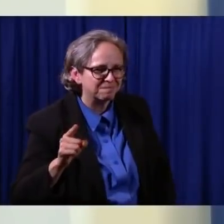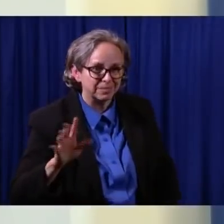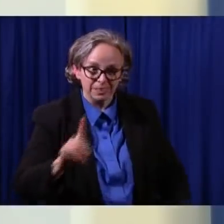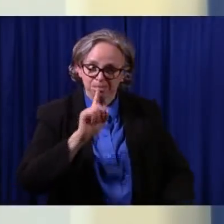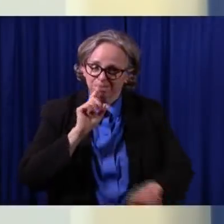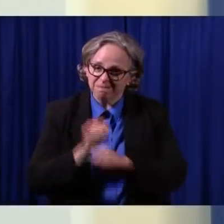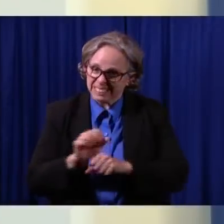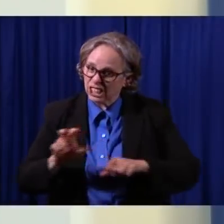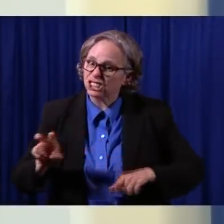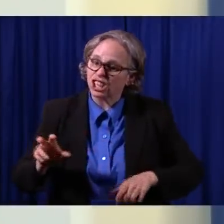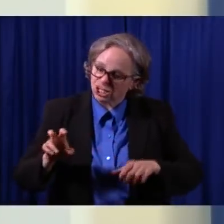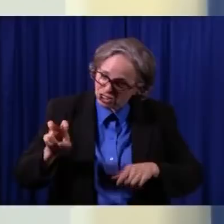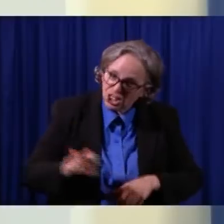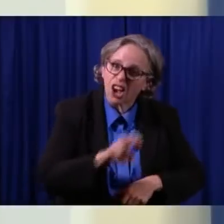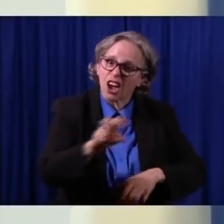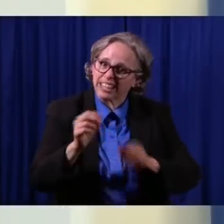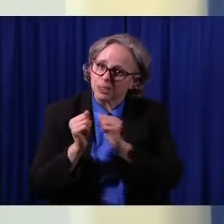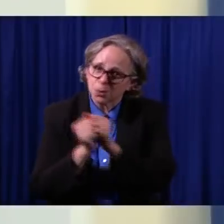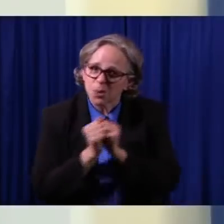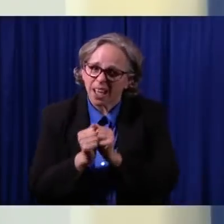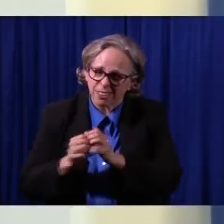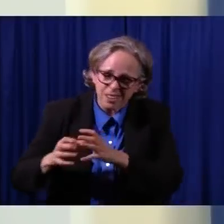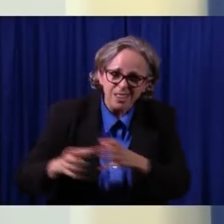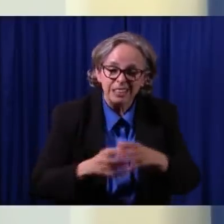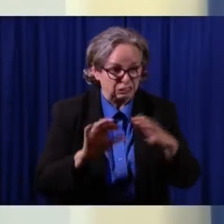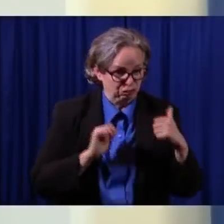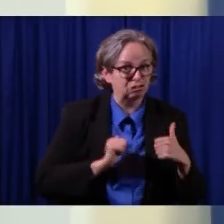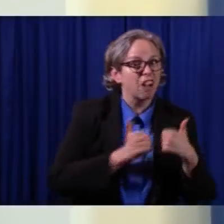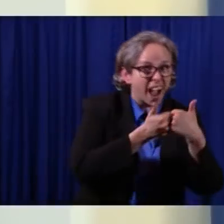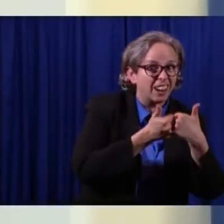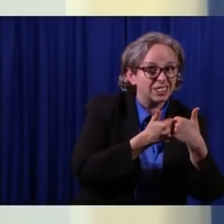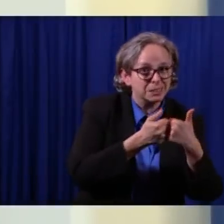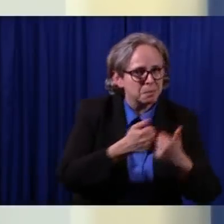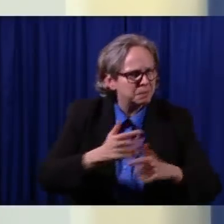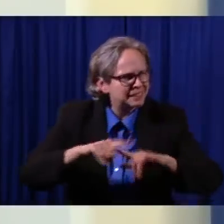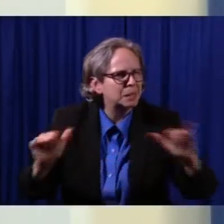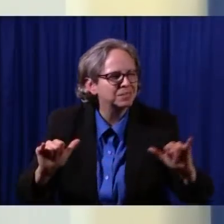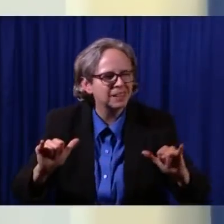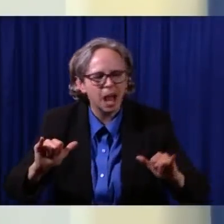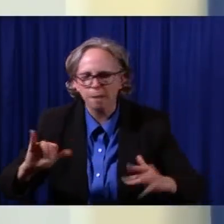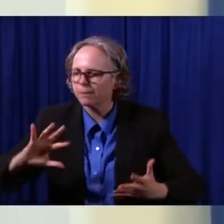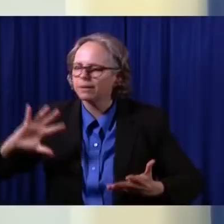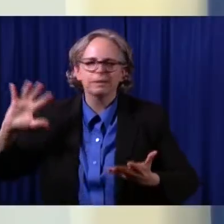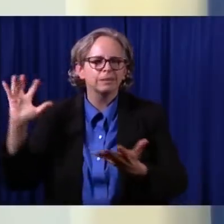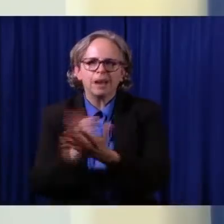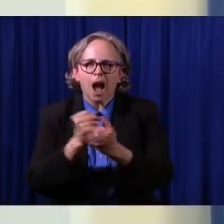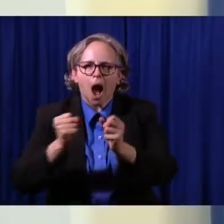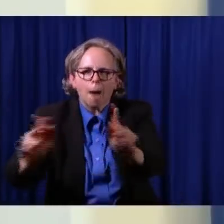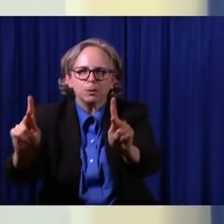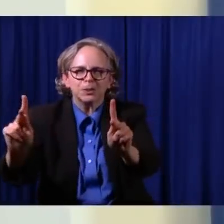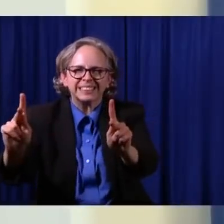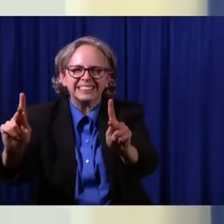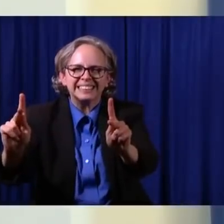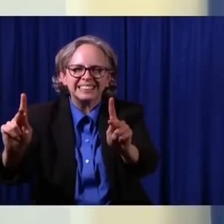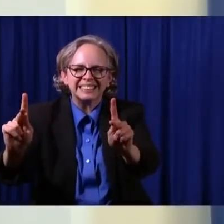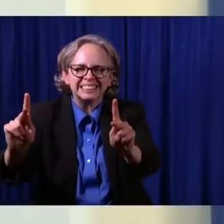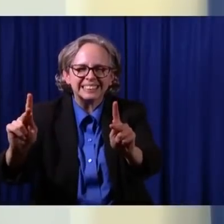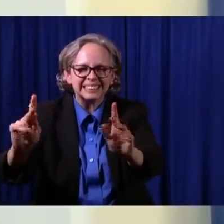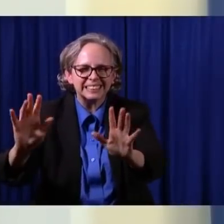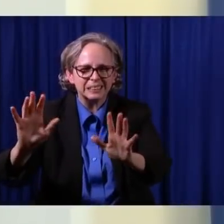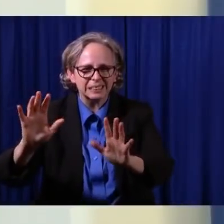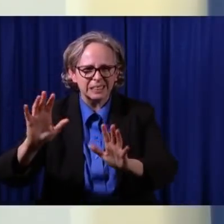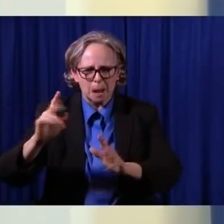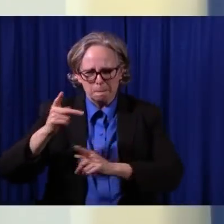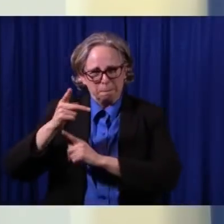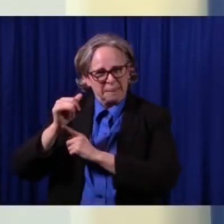but I see incredible opportunities. You know, a pandemic, it disrupts us. This little virus that we can't